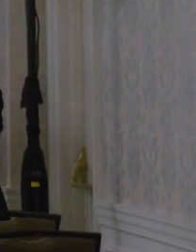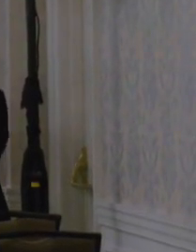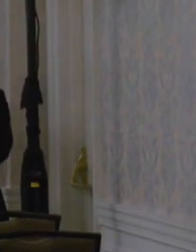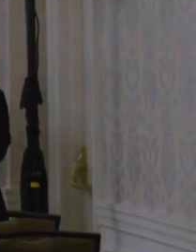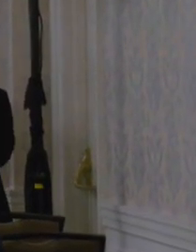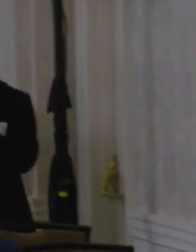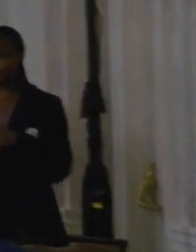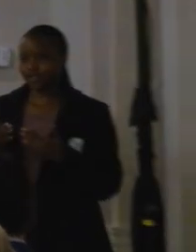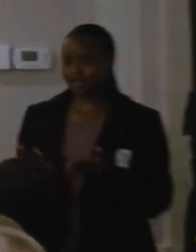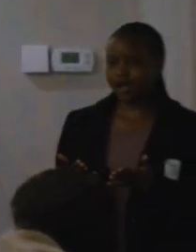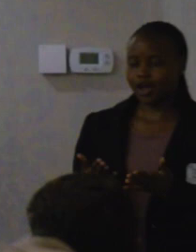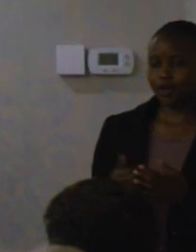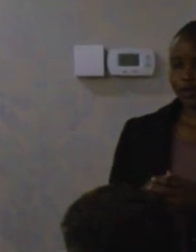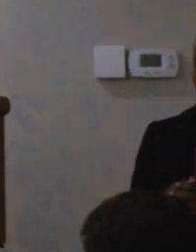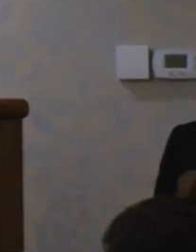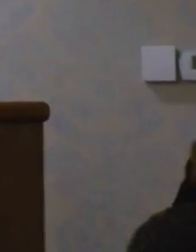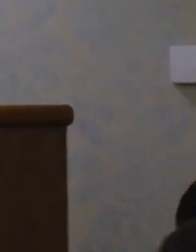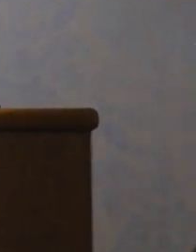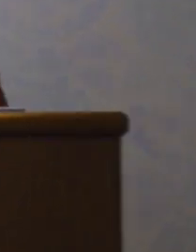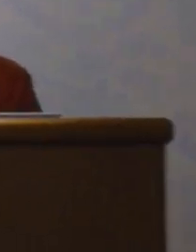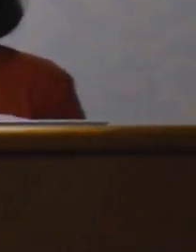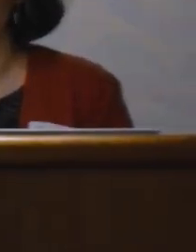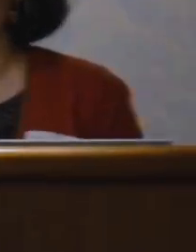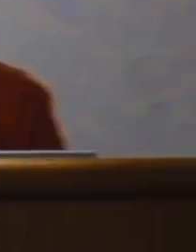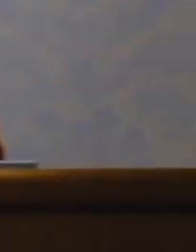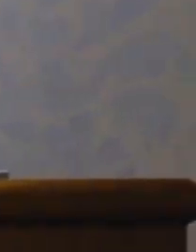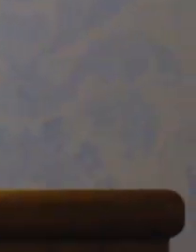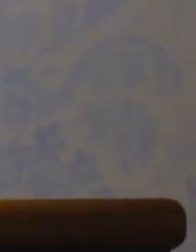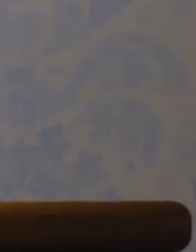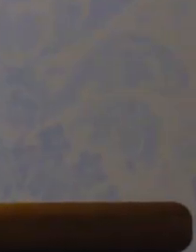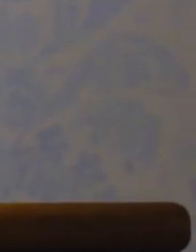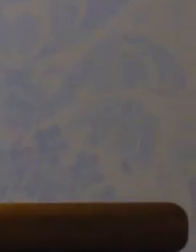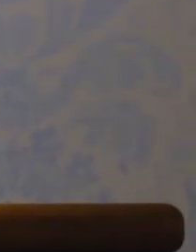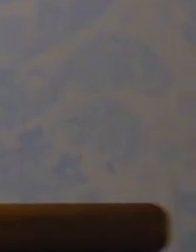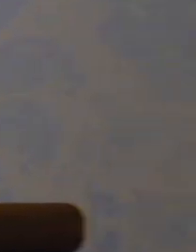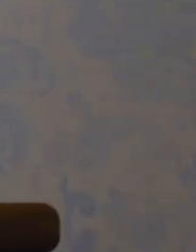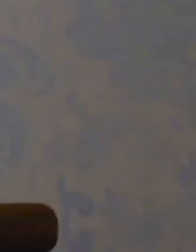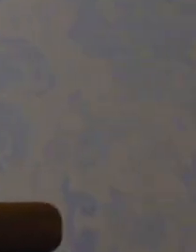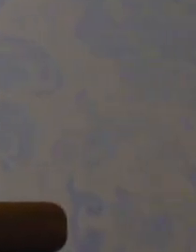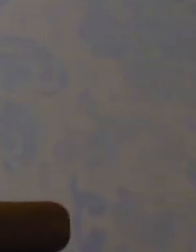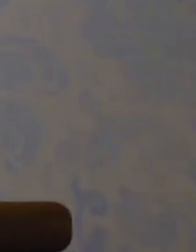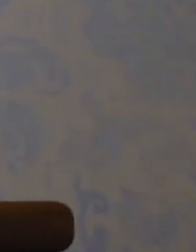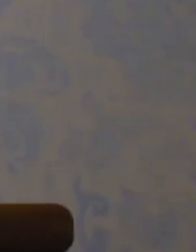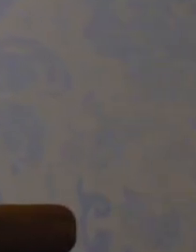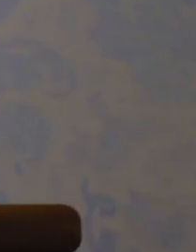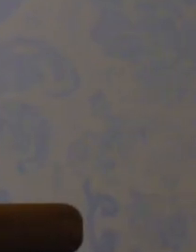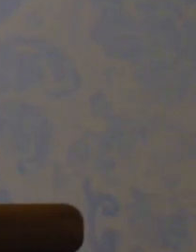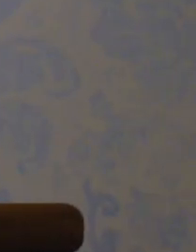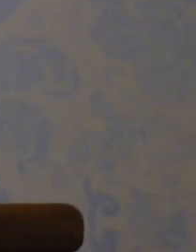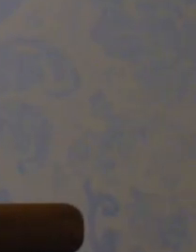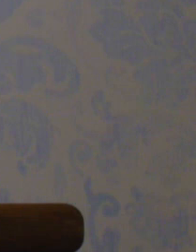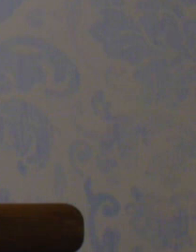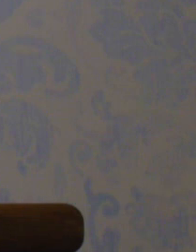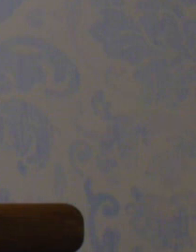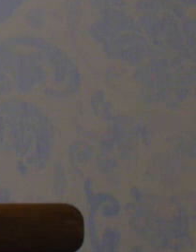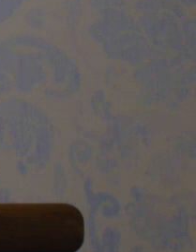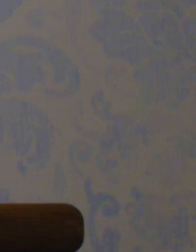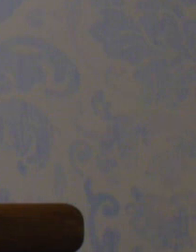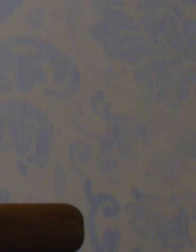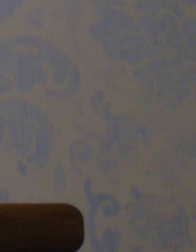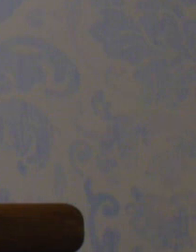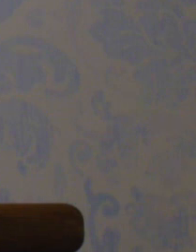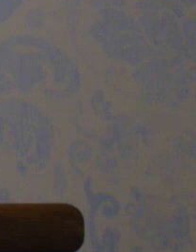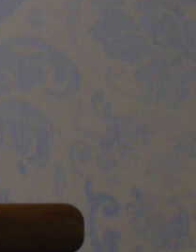and how the student continue the learning. But how about the question about that how for the teacher to continue about